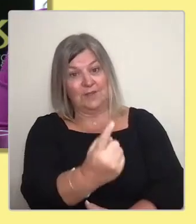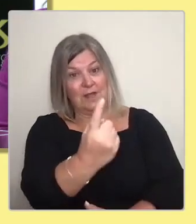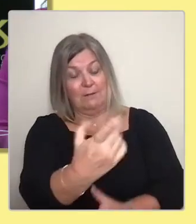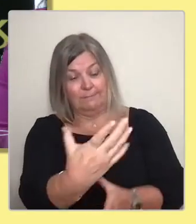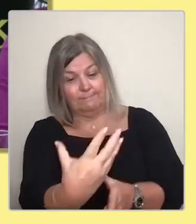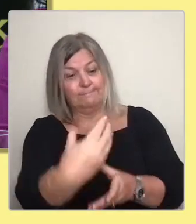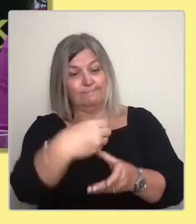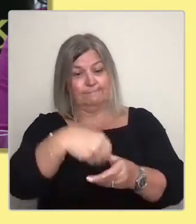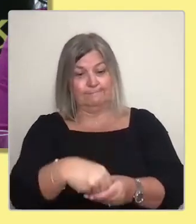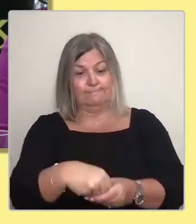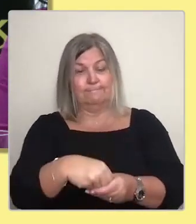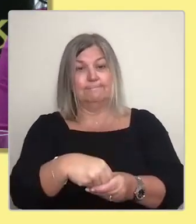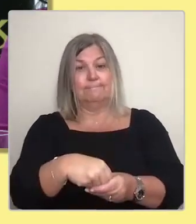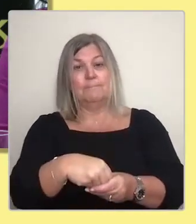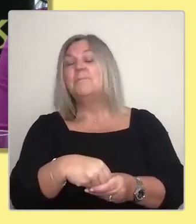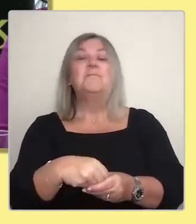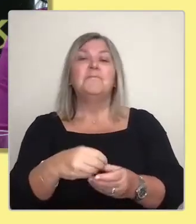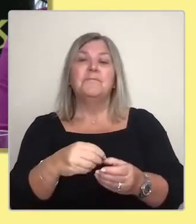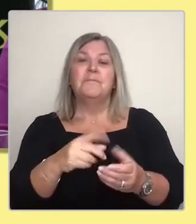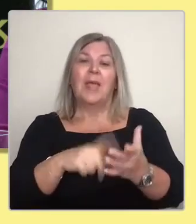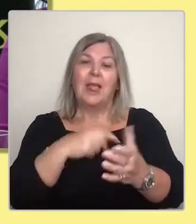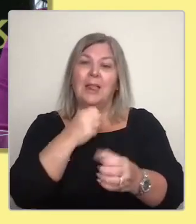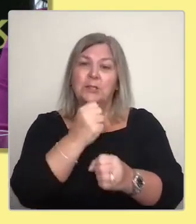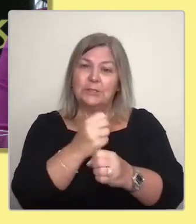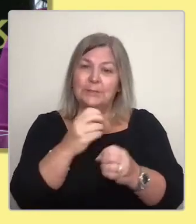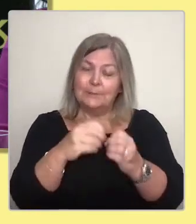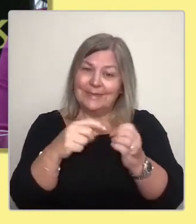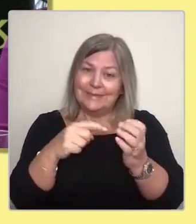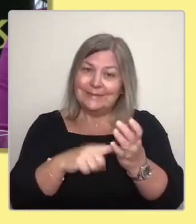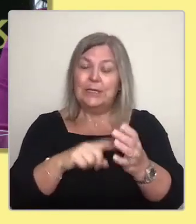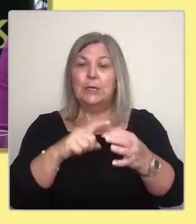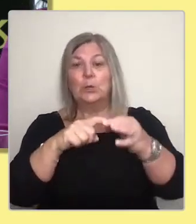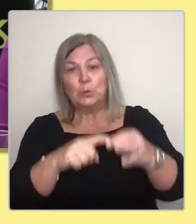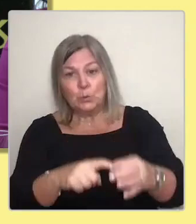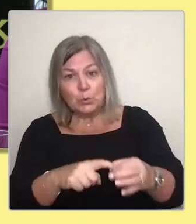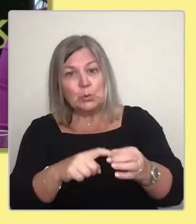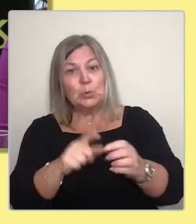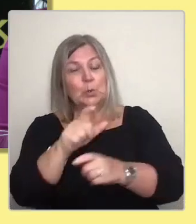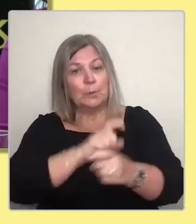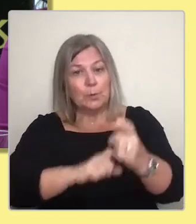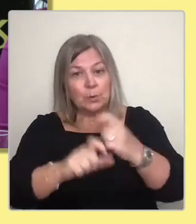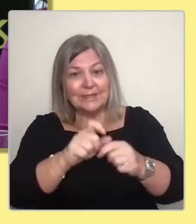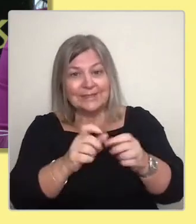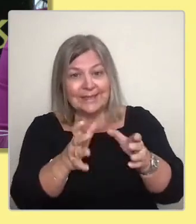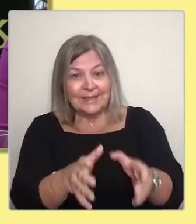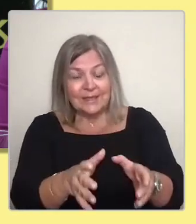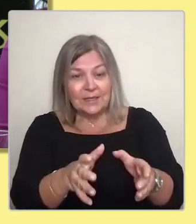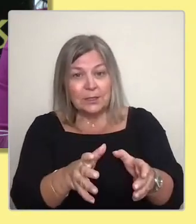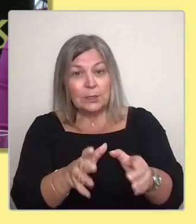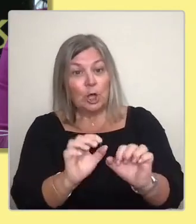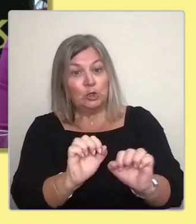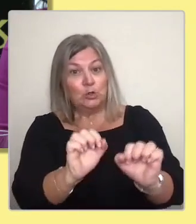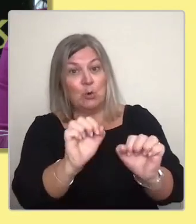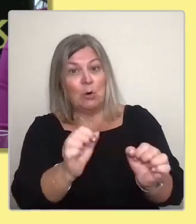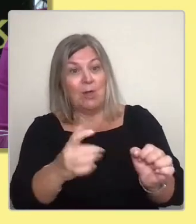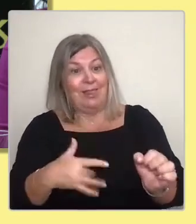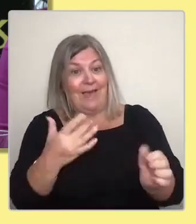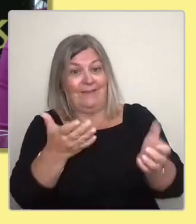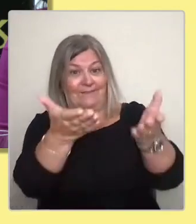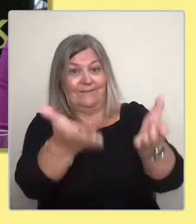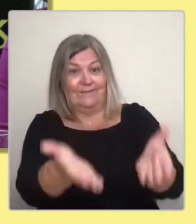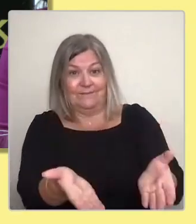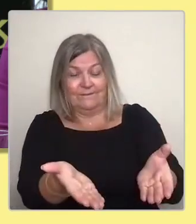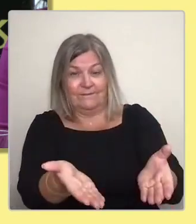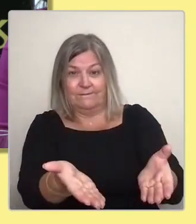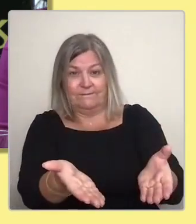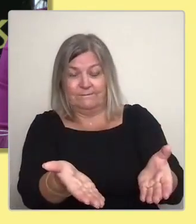LGBTQ community, that you don't need, your existence does not need to be justified